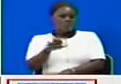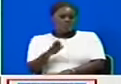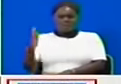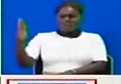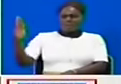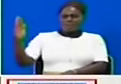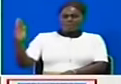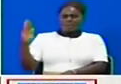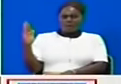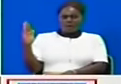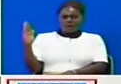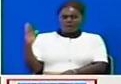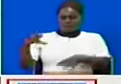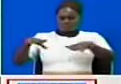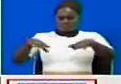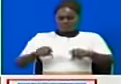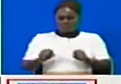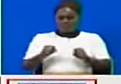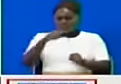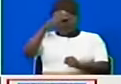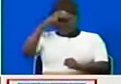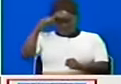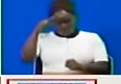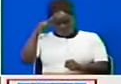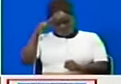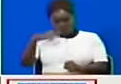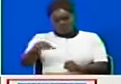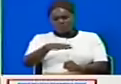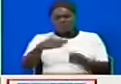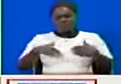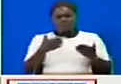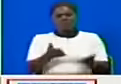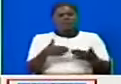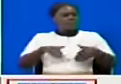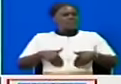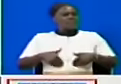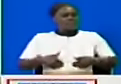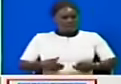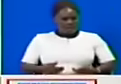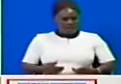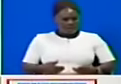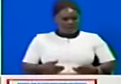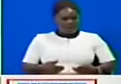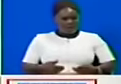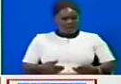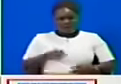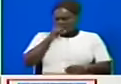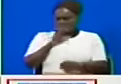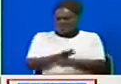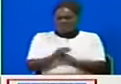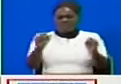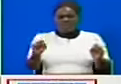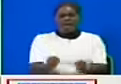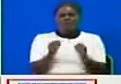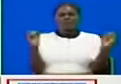watchman reckons he clinched the ticket because residents of Kipchebor ward were tired of what they term as unfulfilled promises